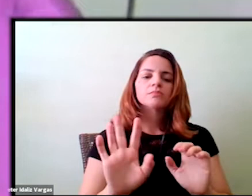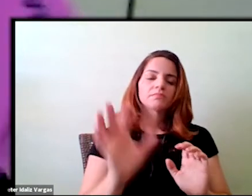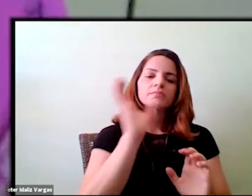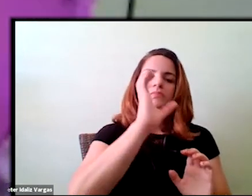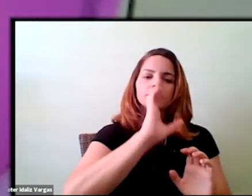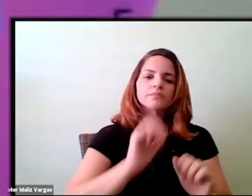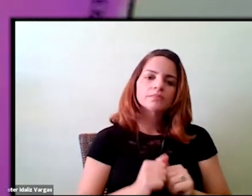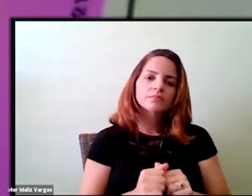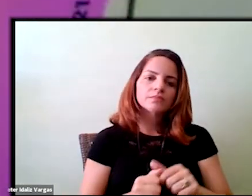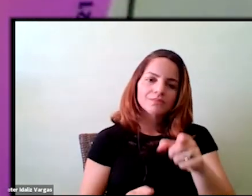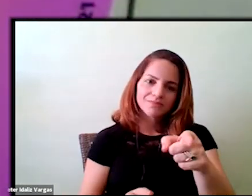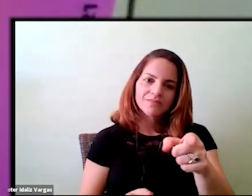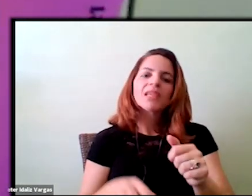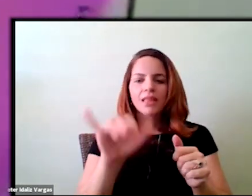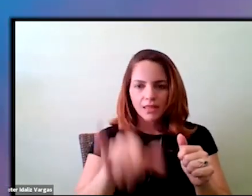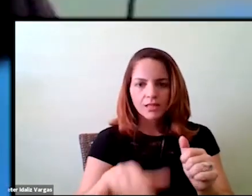So here's Estamos Bien.